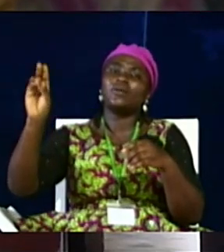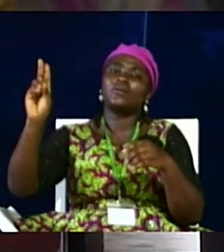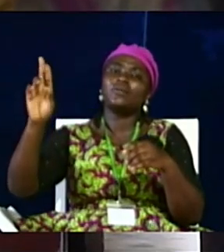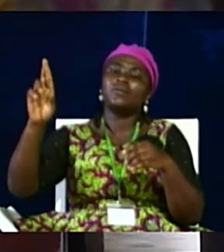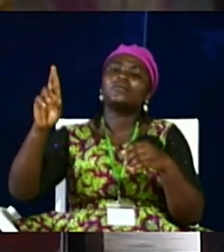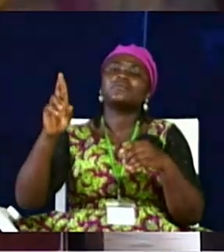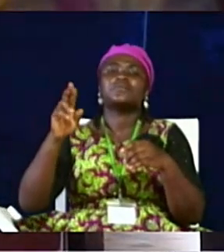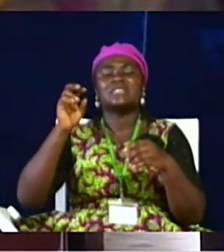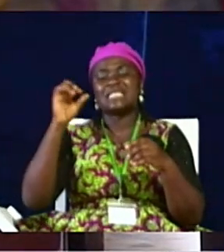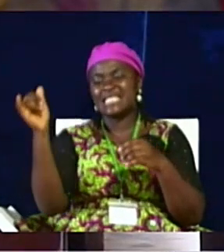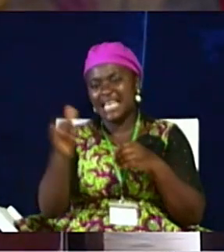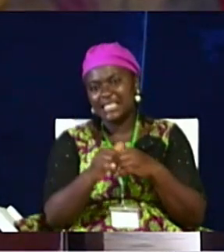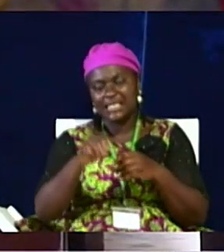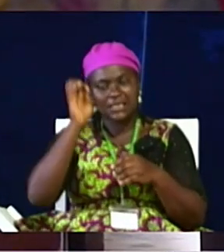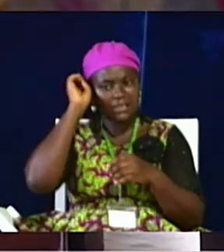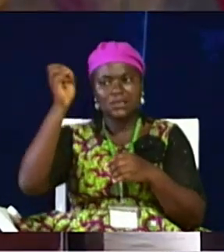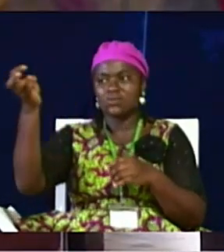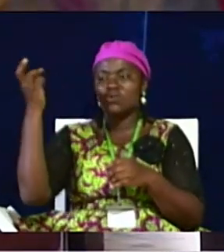he was a leper.